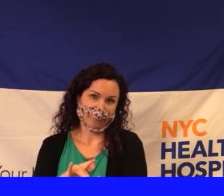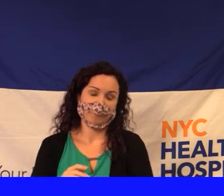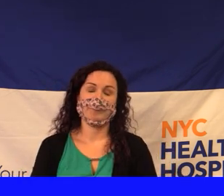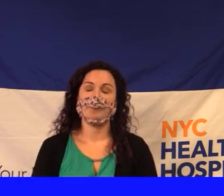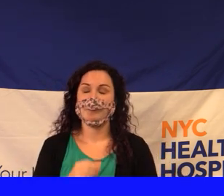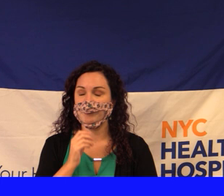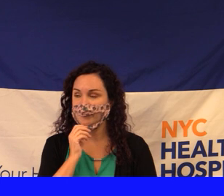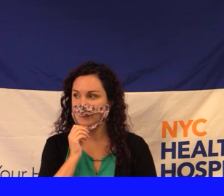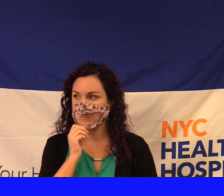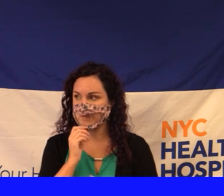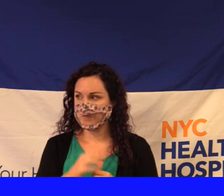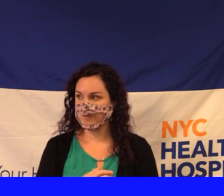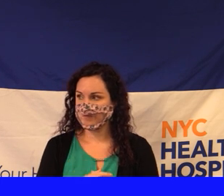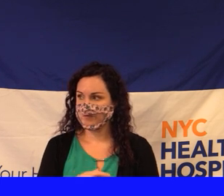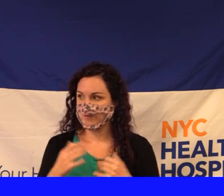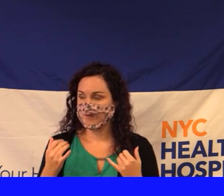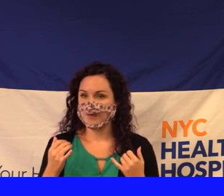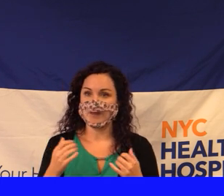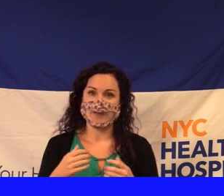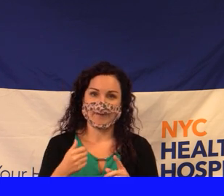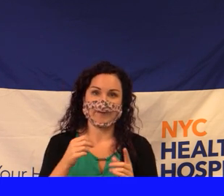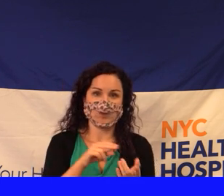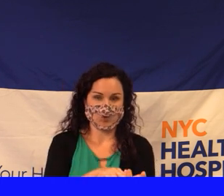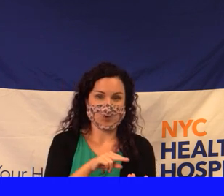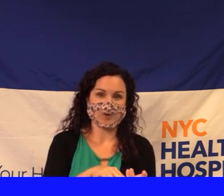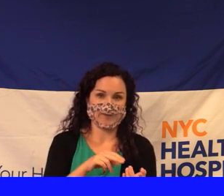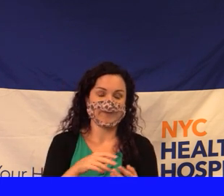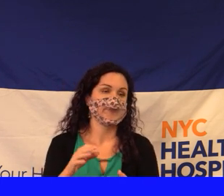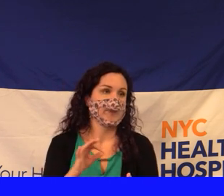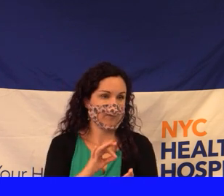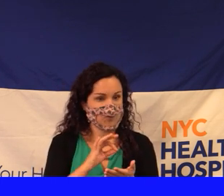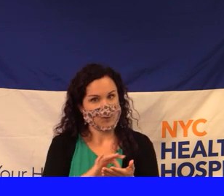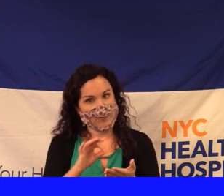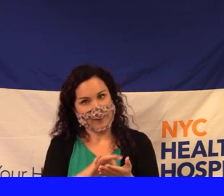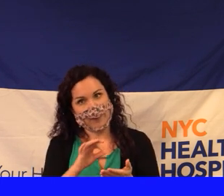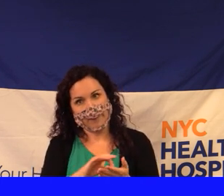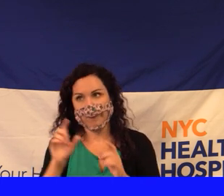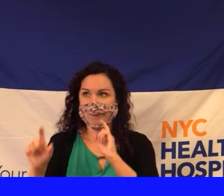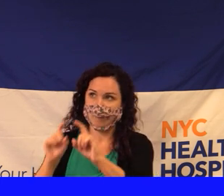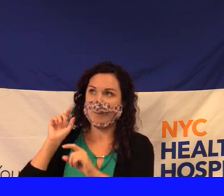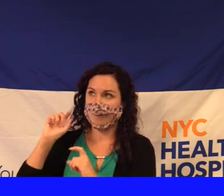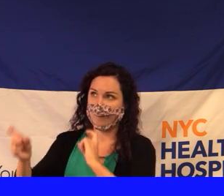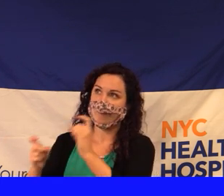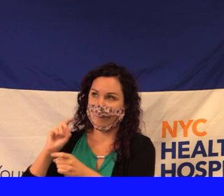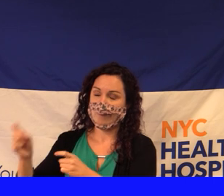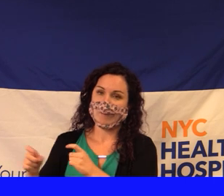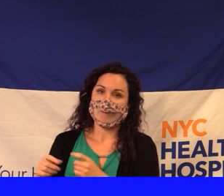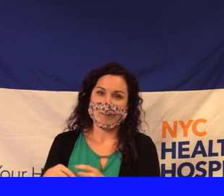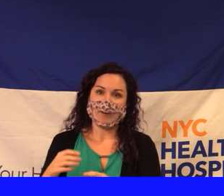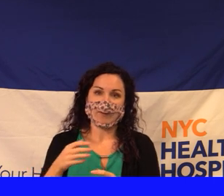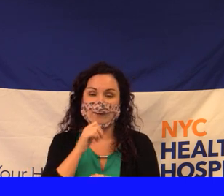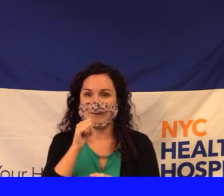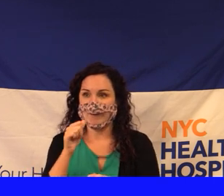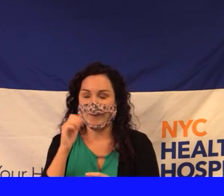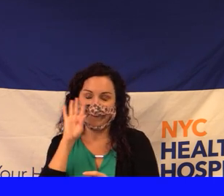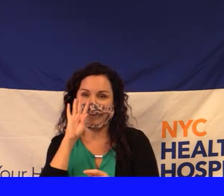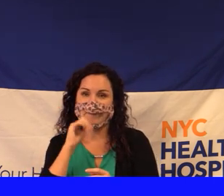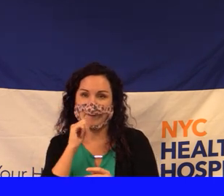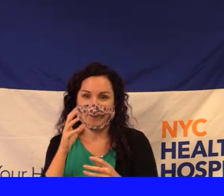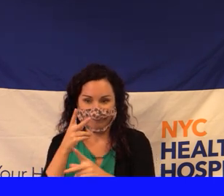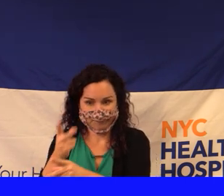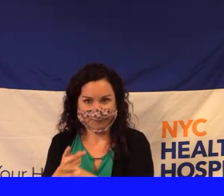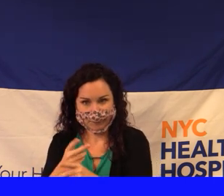substance review. Today, this is a manual process with nursing having to count back drugs in the cabinet, taking time away from the patient. This is